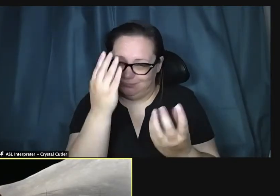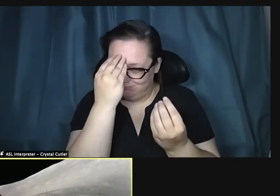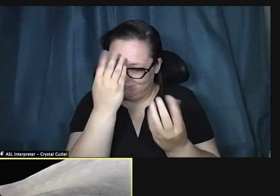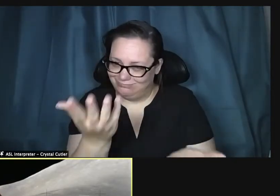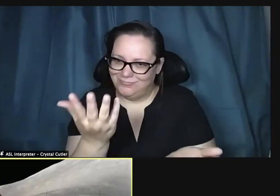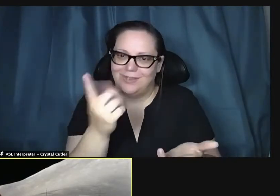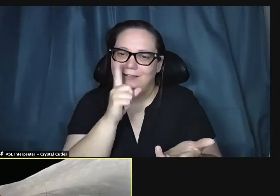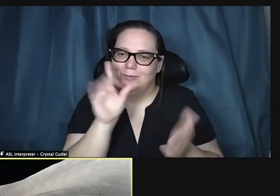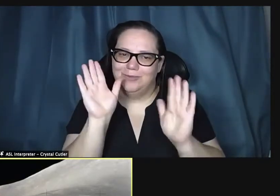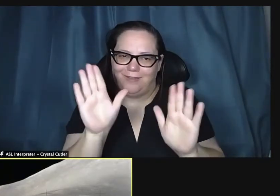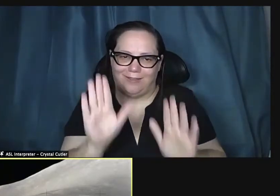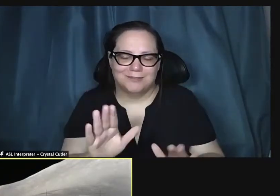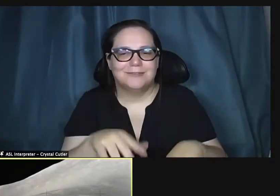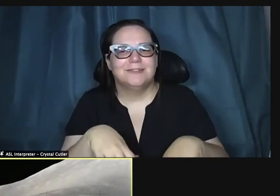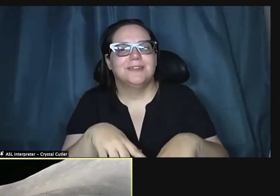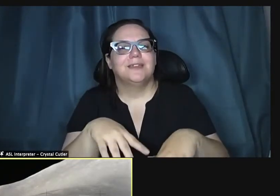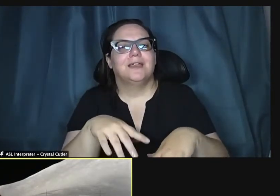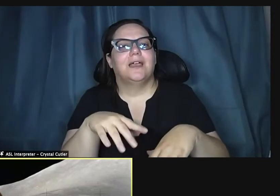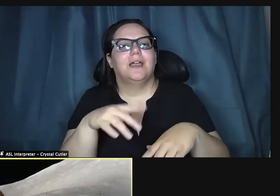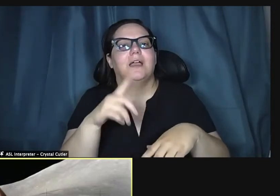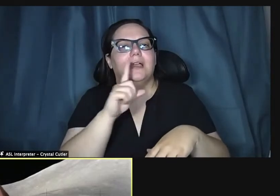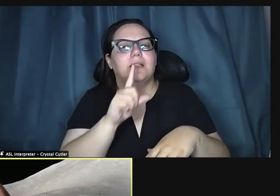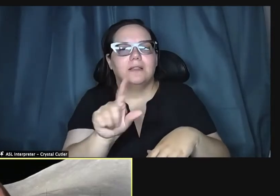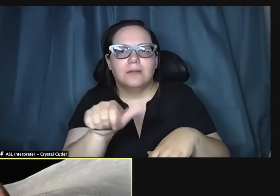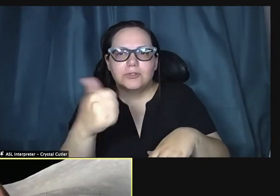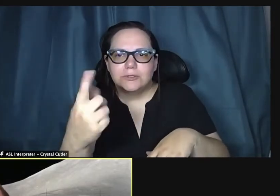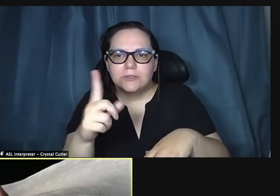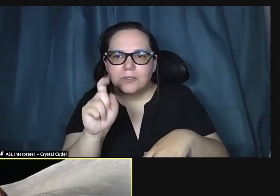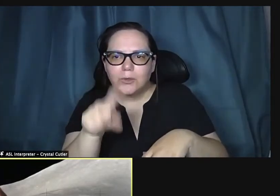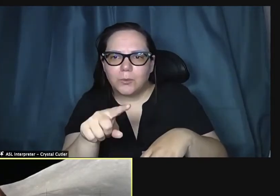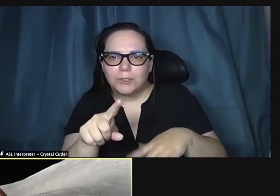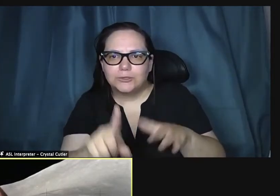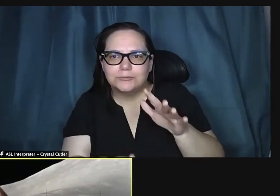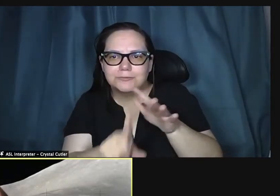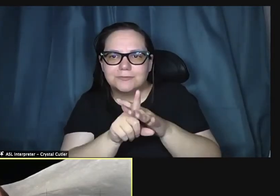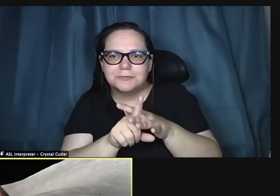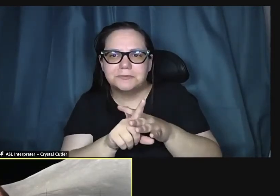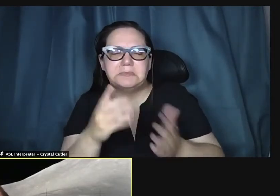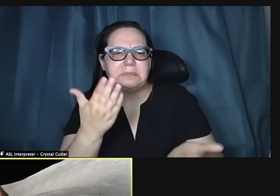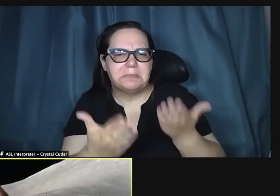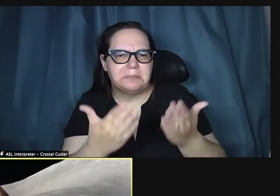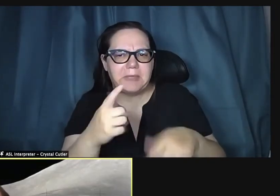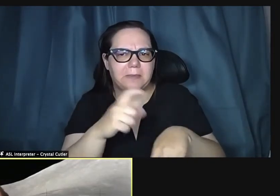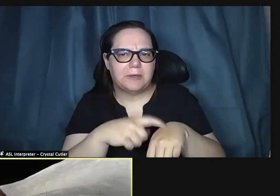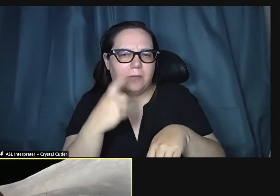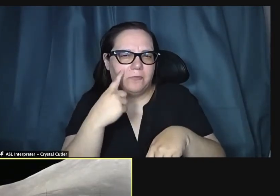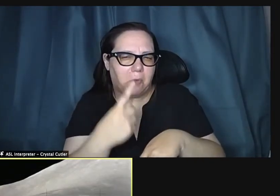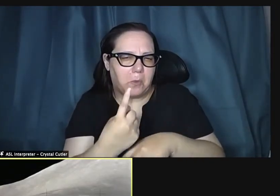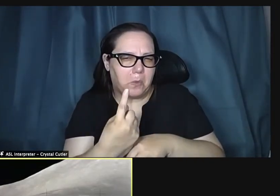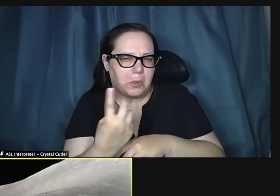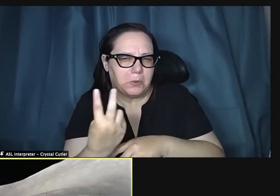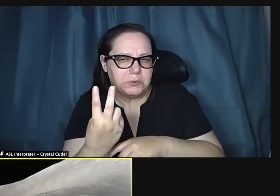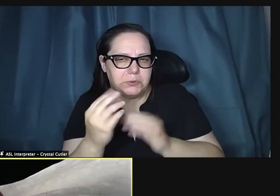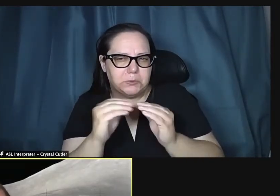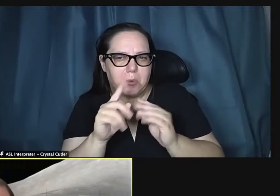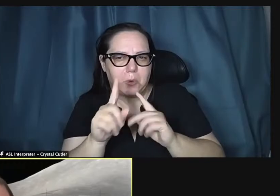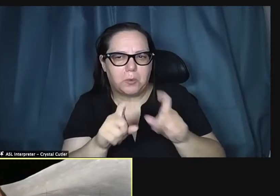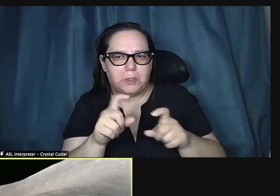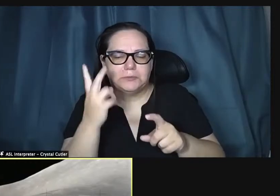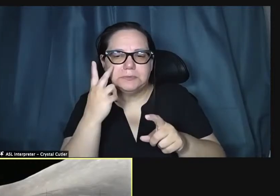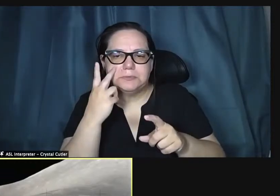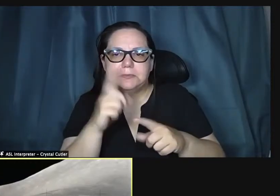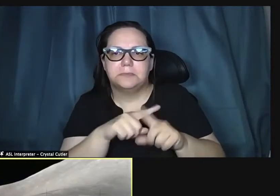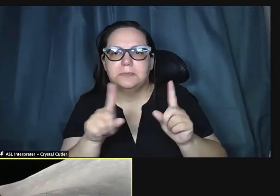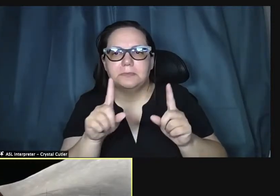it's excellent. So there's another question. We might have time for 1 or 2 more, but this